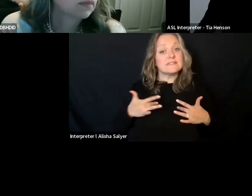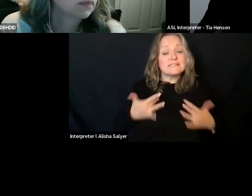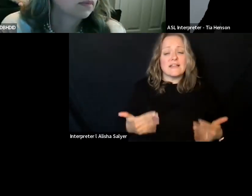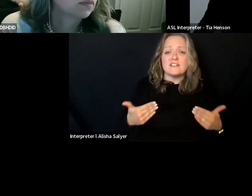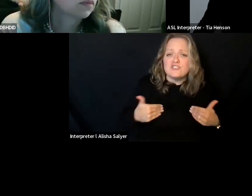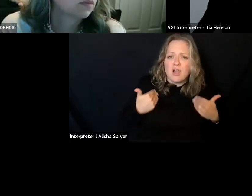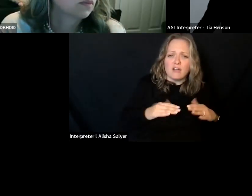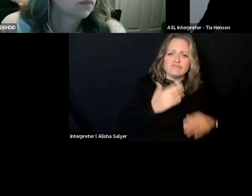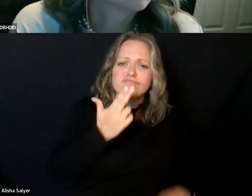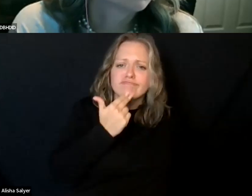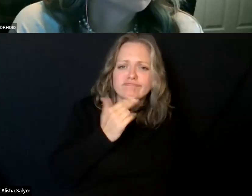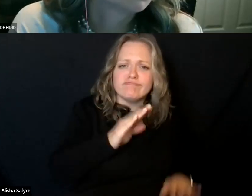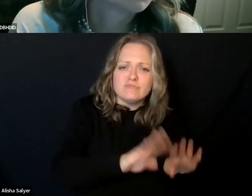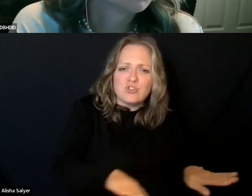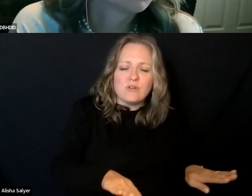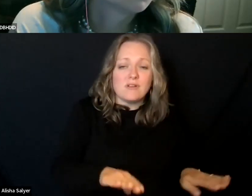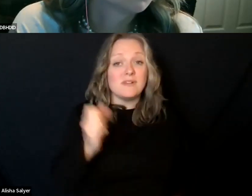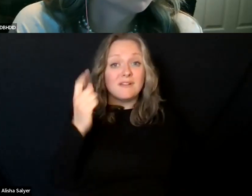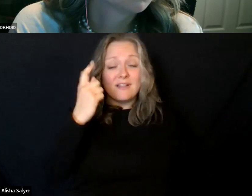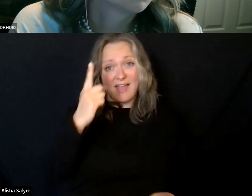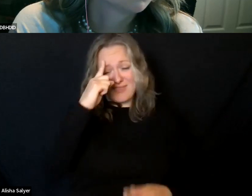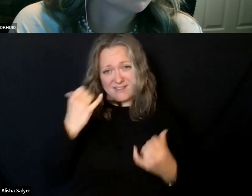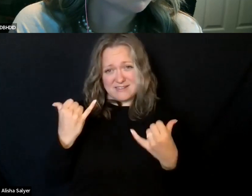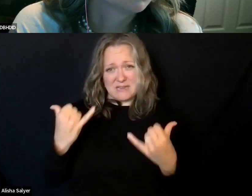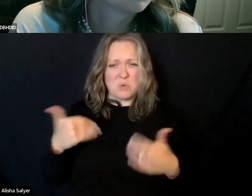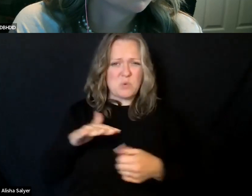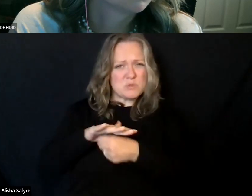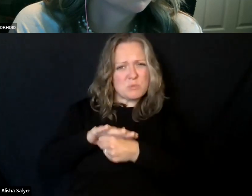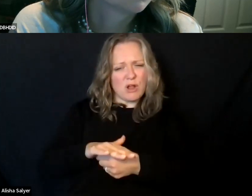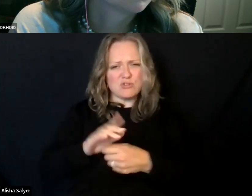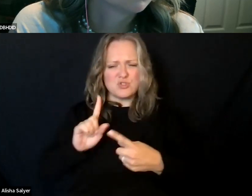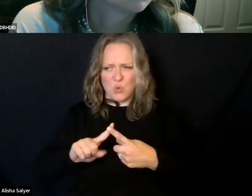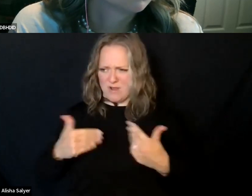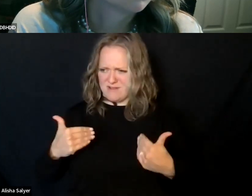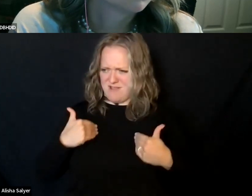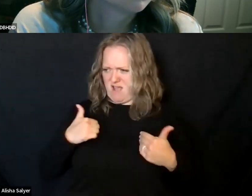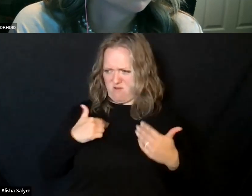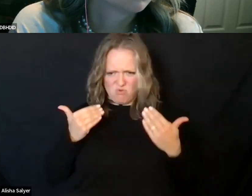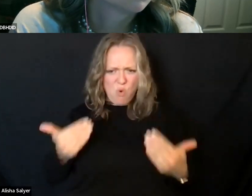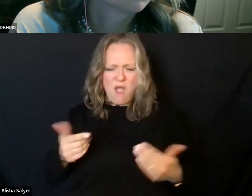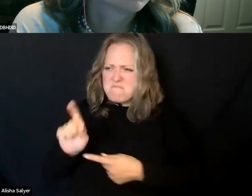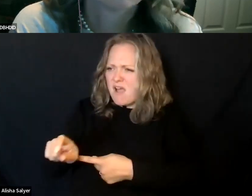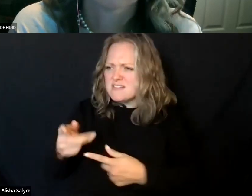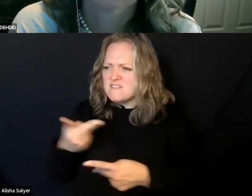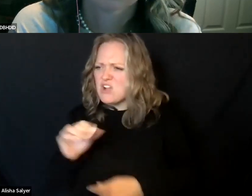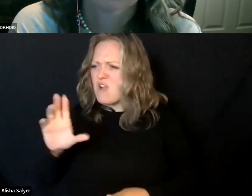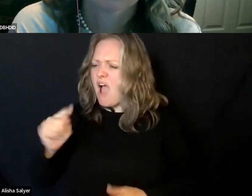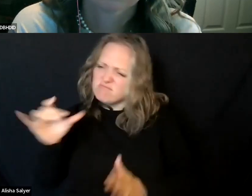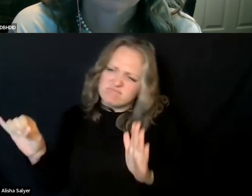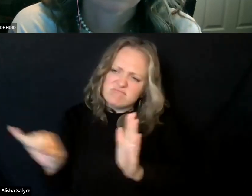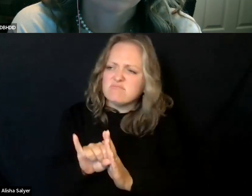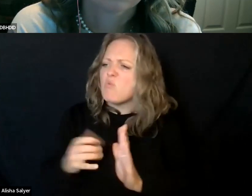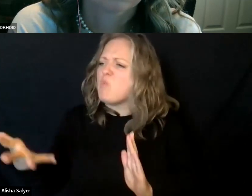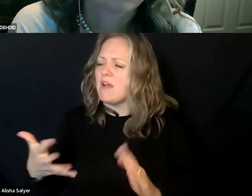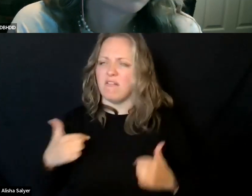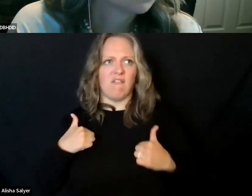I think there's a pressure to identify pretty young. I don't know if that's